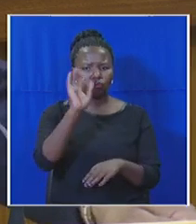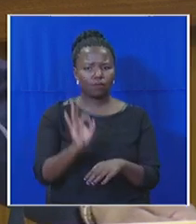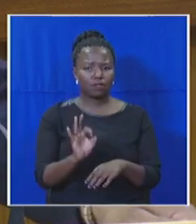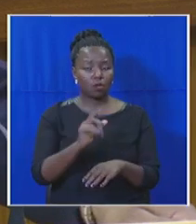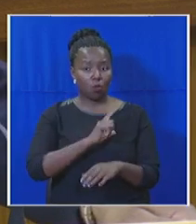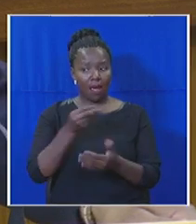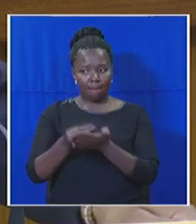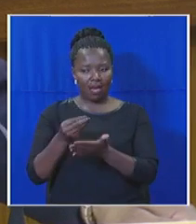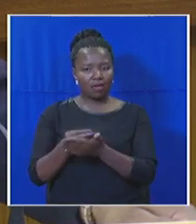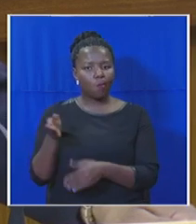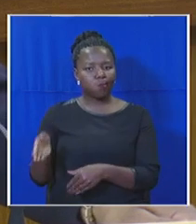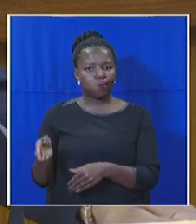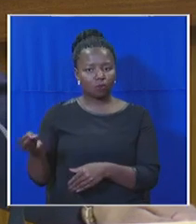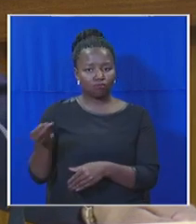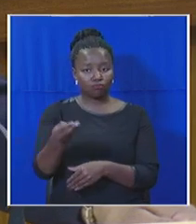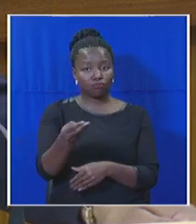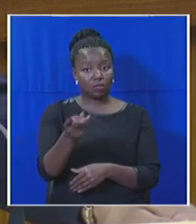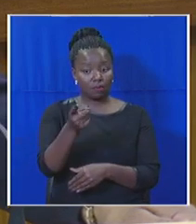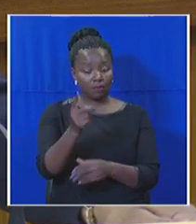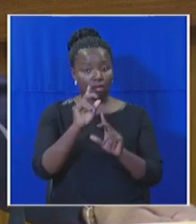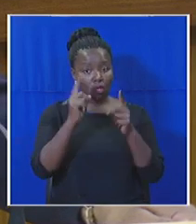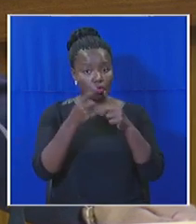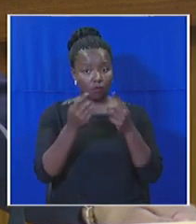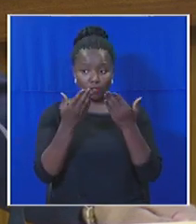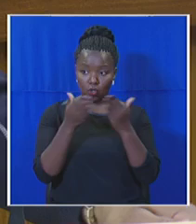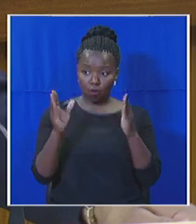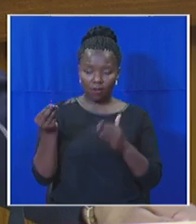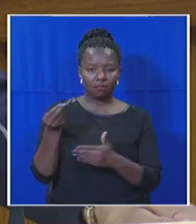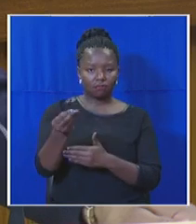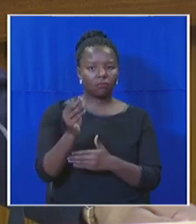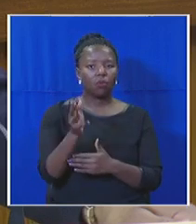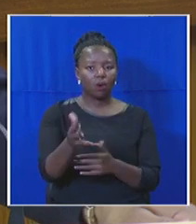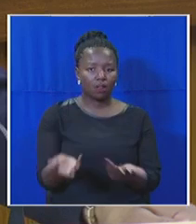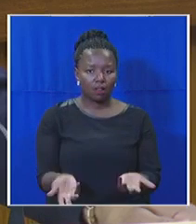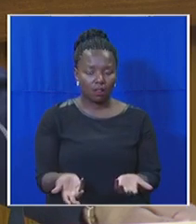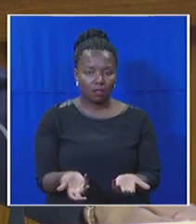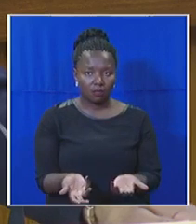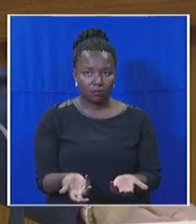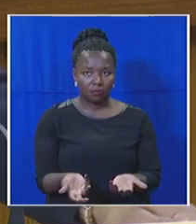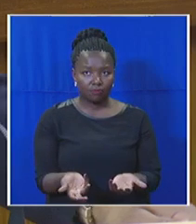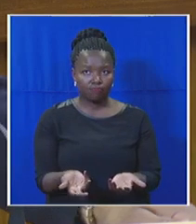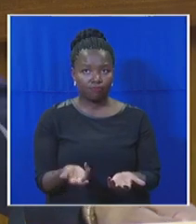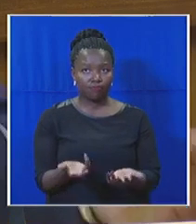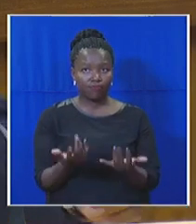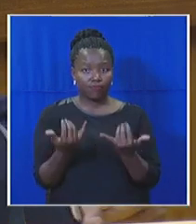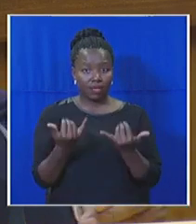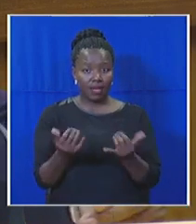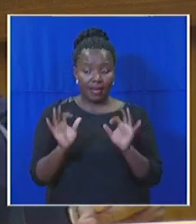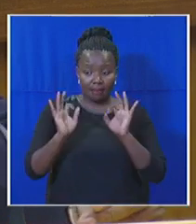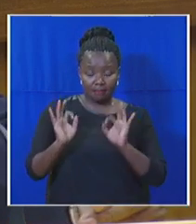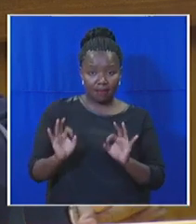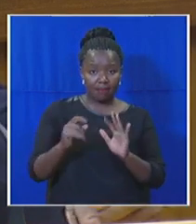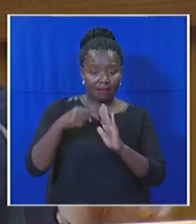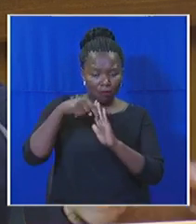for that when the schools open early next year. I cannot give the details